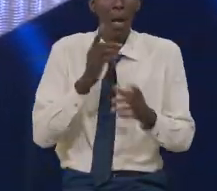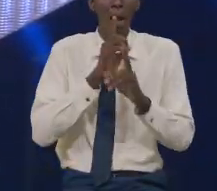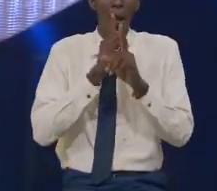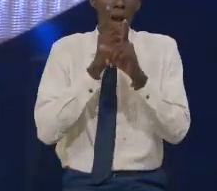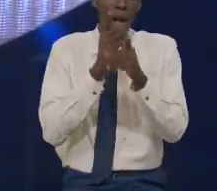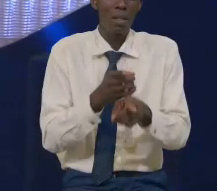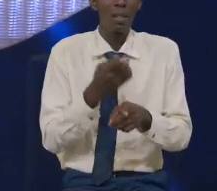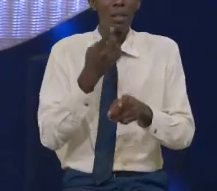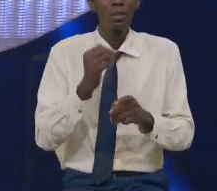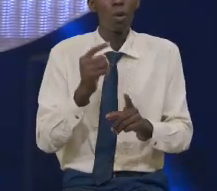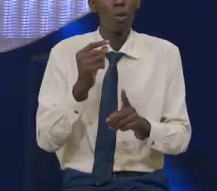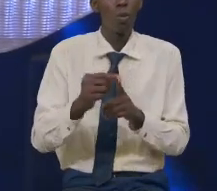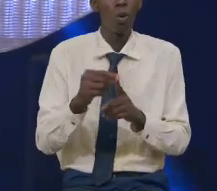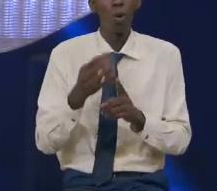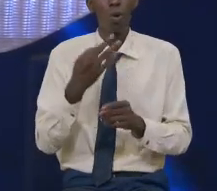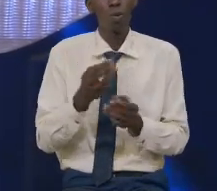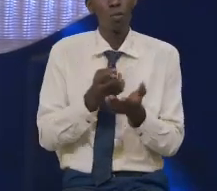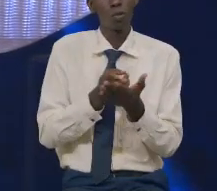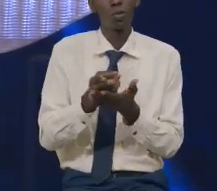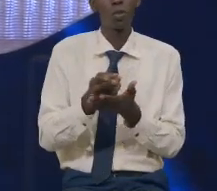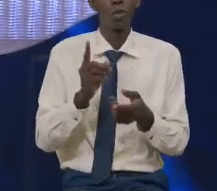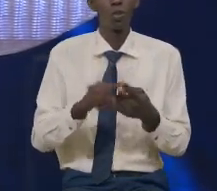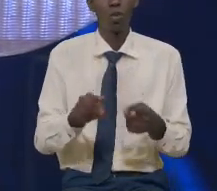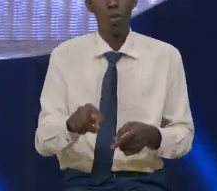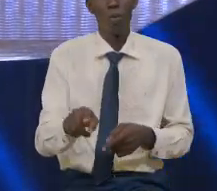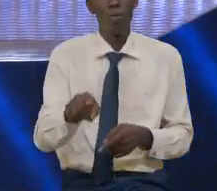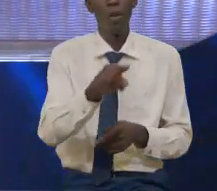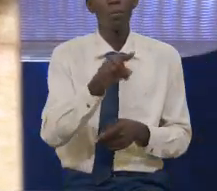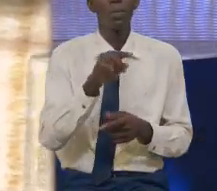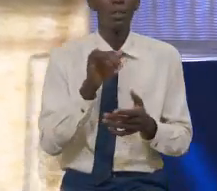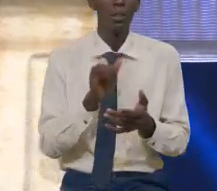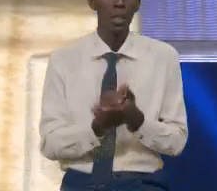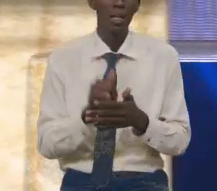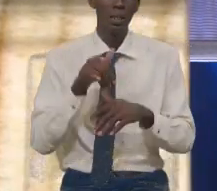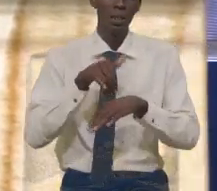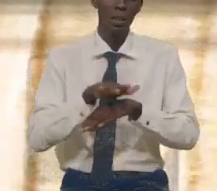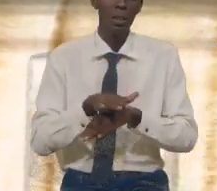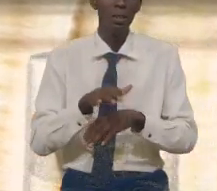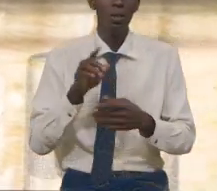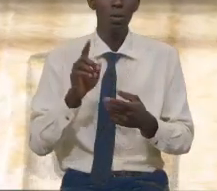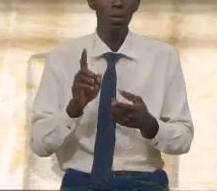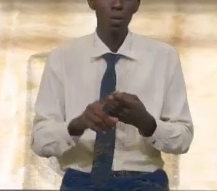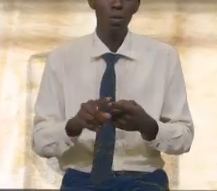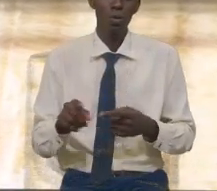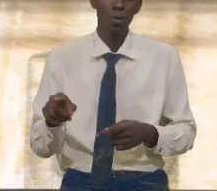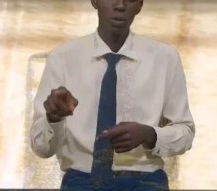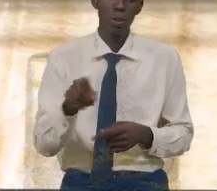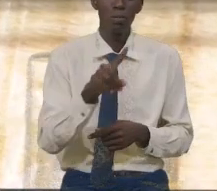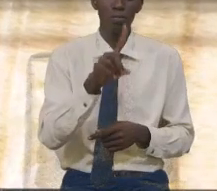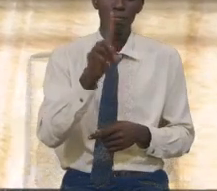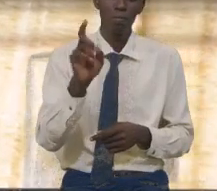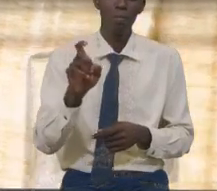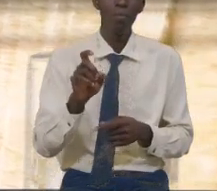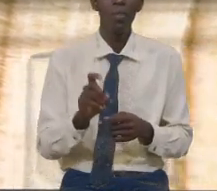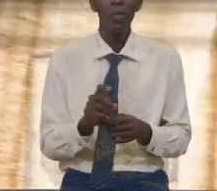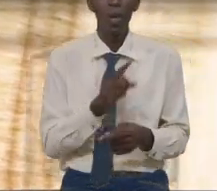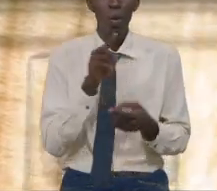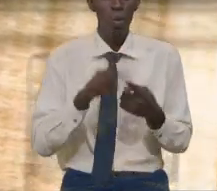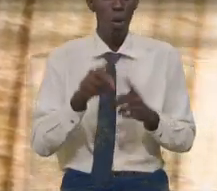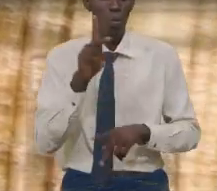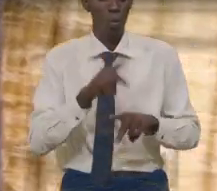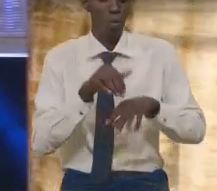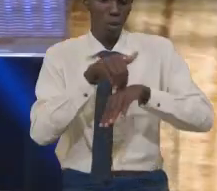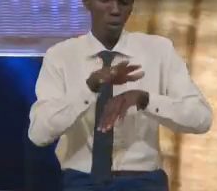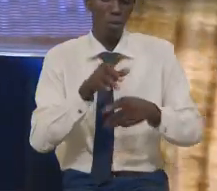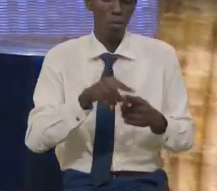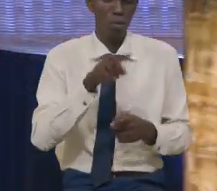answer the words of truth to them that send unto thee. When people send to